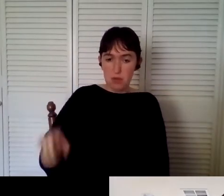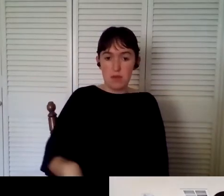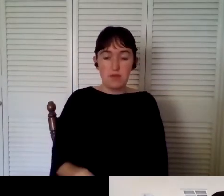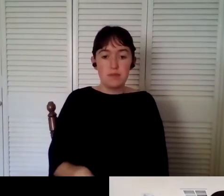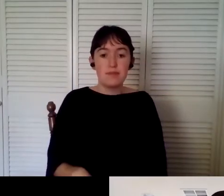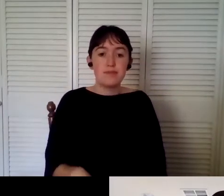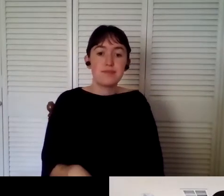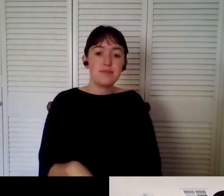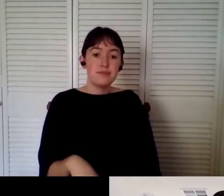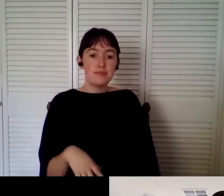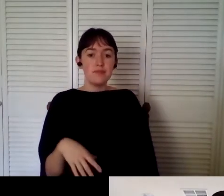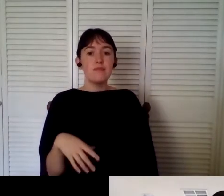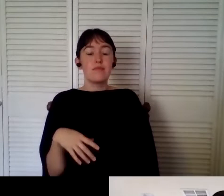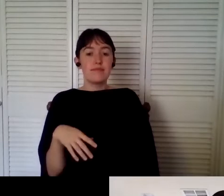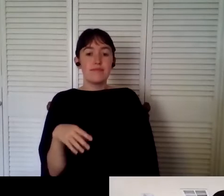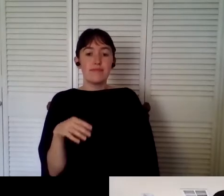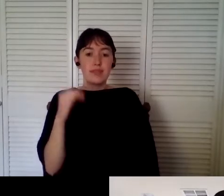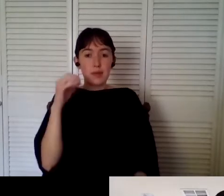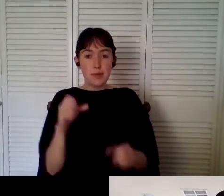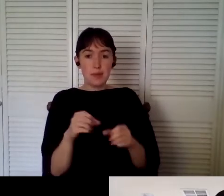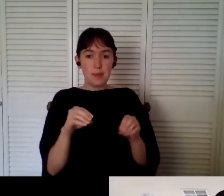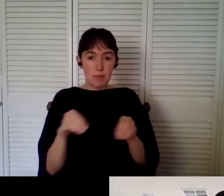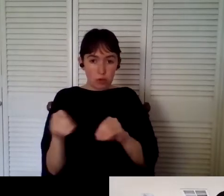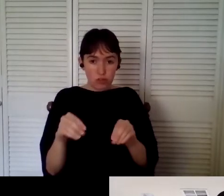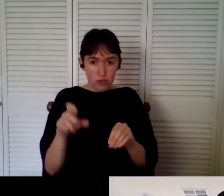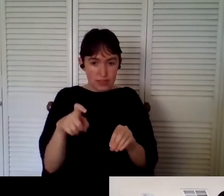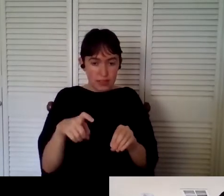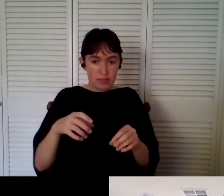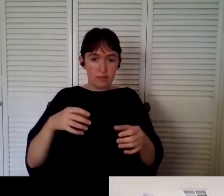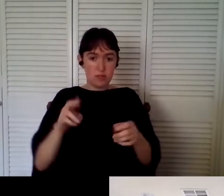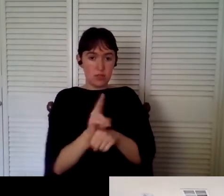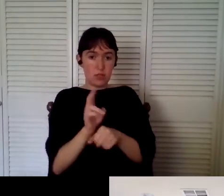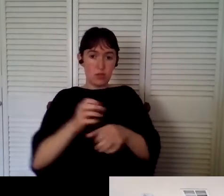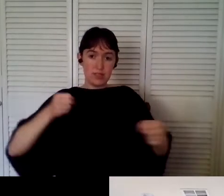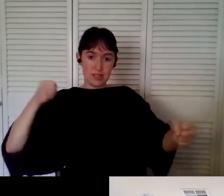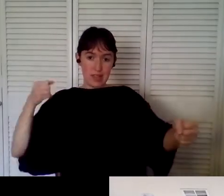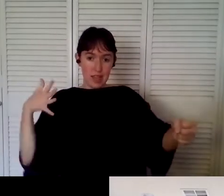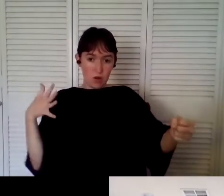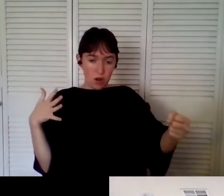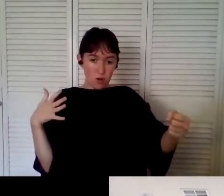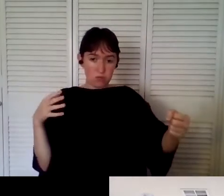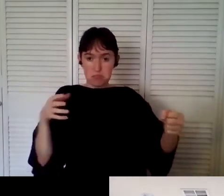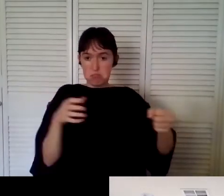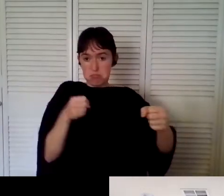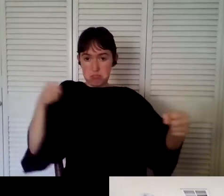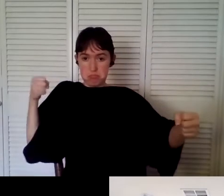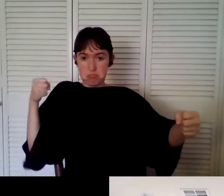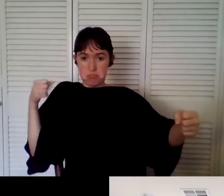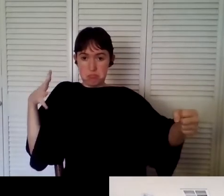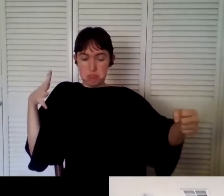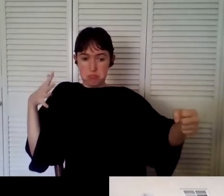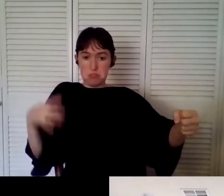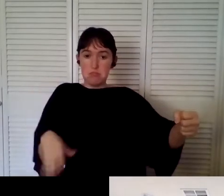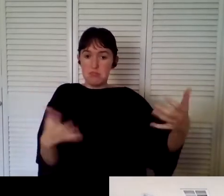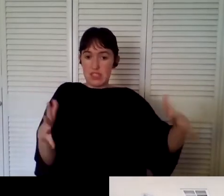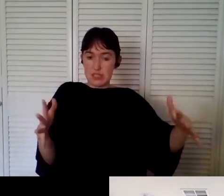is this. Right. And a deer is not seeing that. And the arrow itself is traveling at a much, much, much